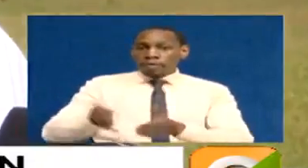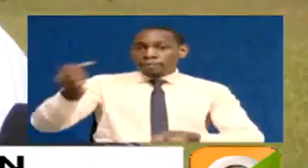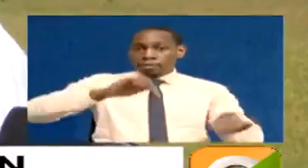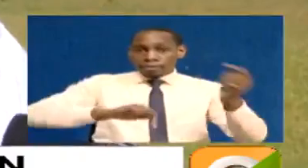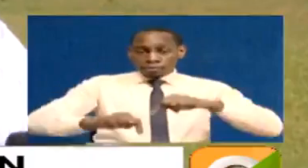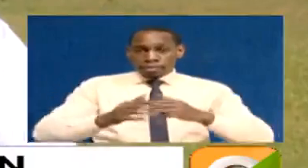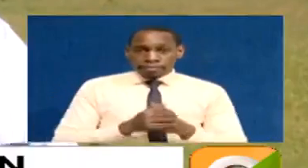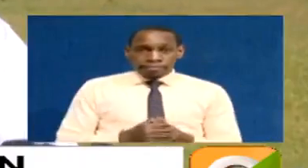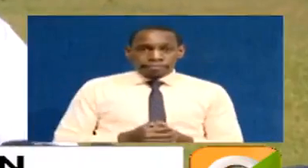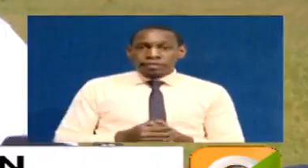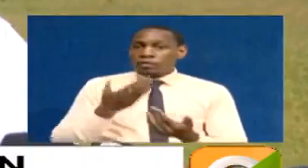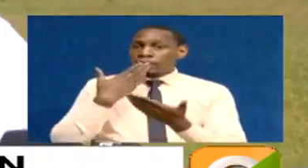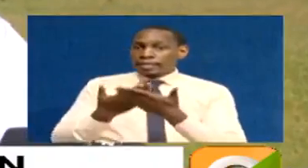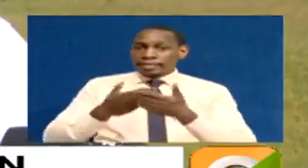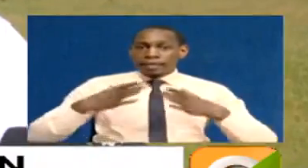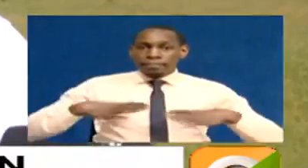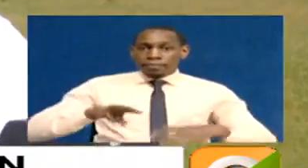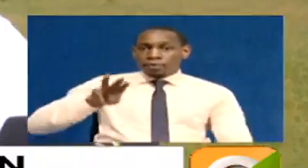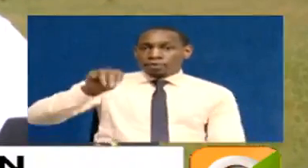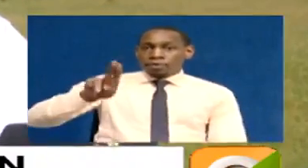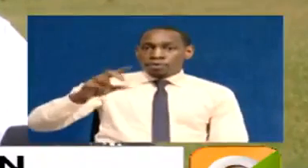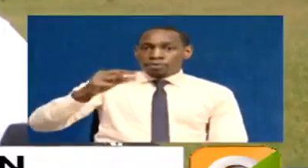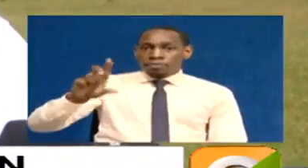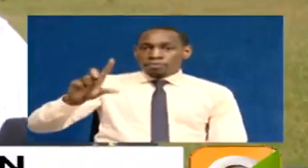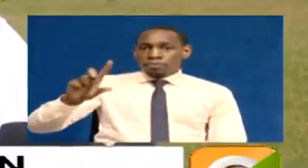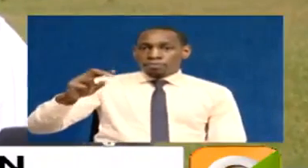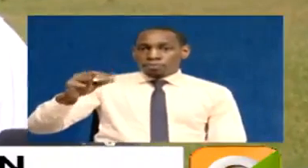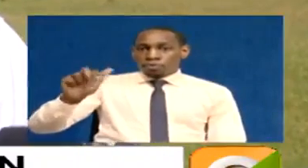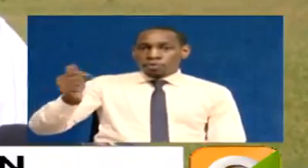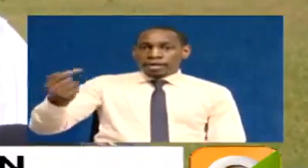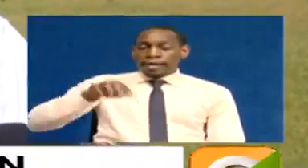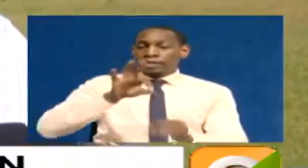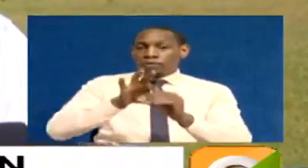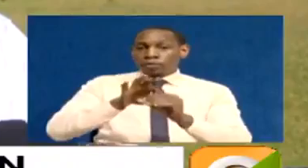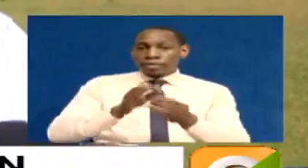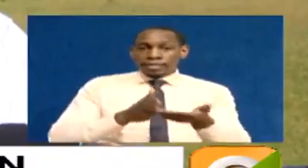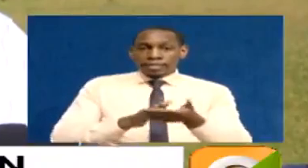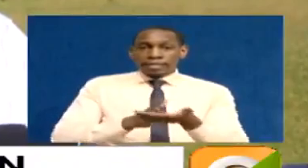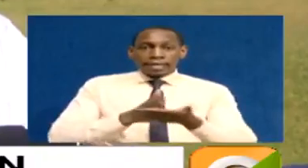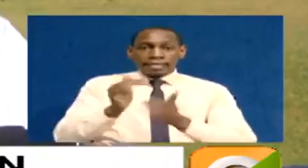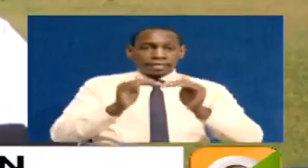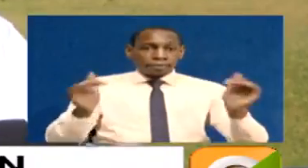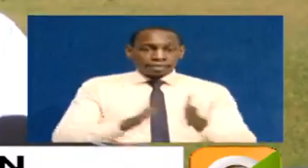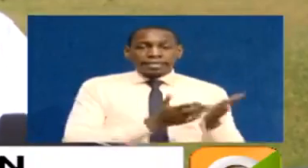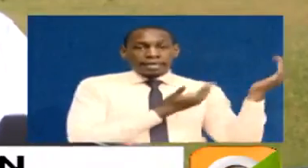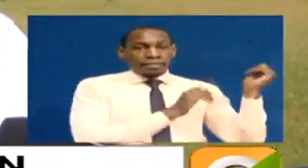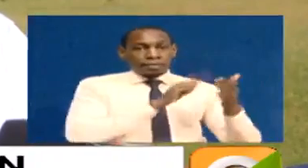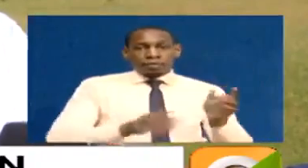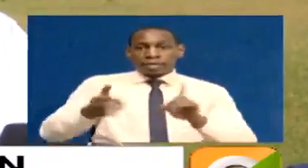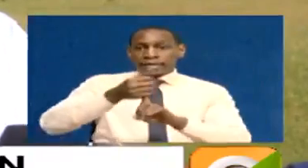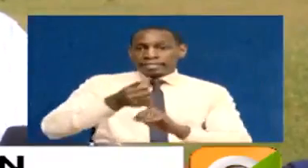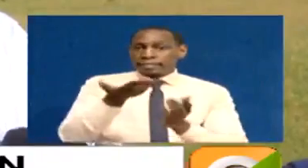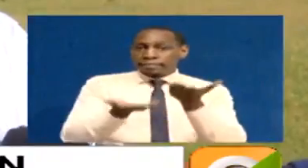We appreciate the people of Muguga for coming out to exercise their democratic right. We expect to hit